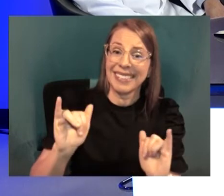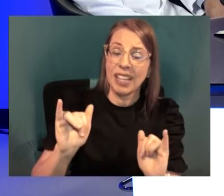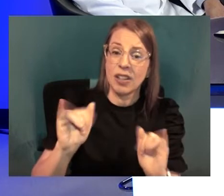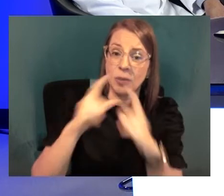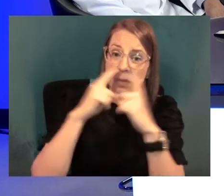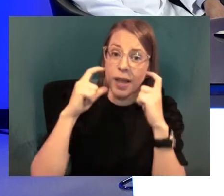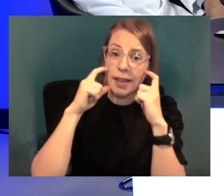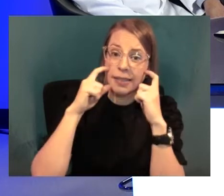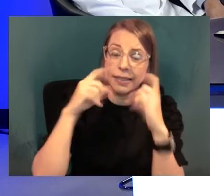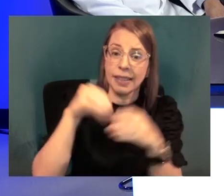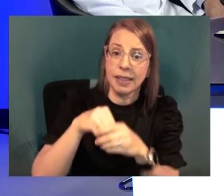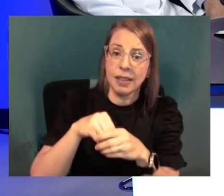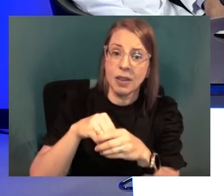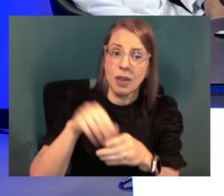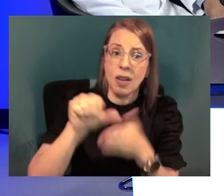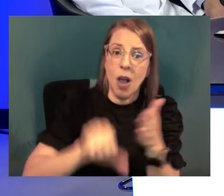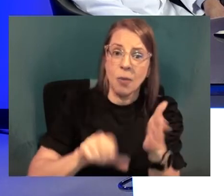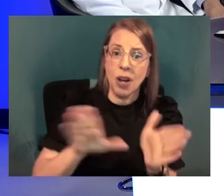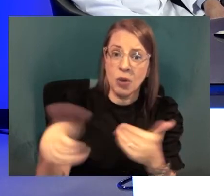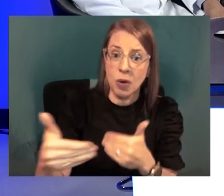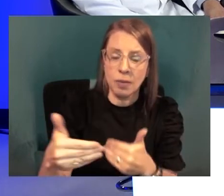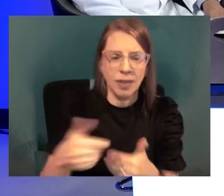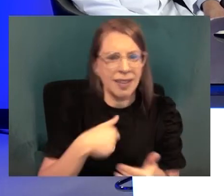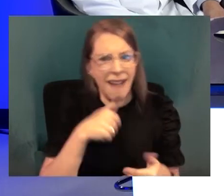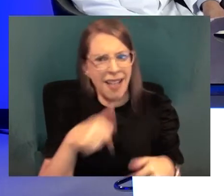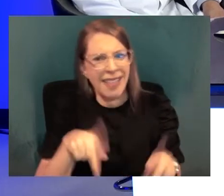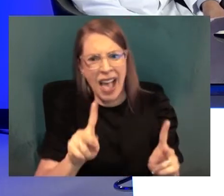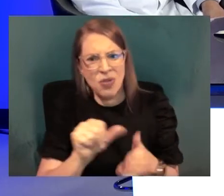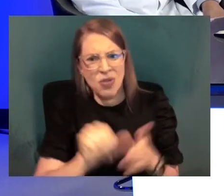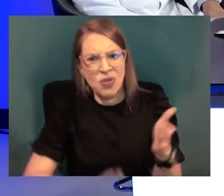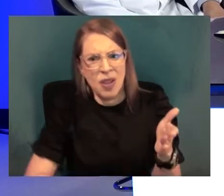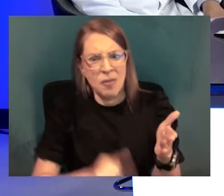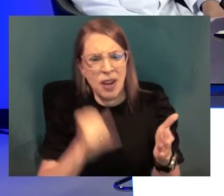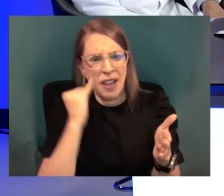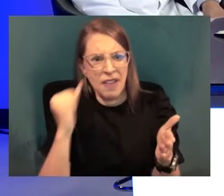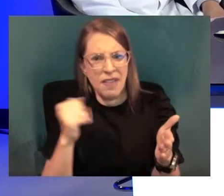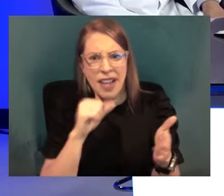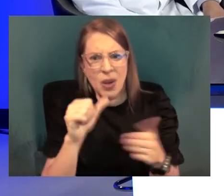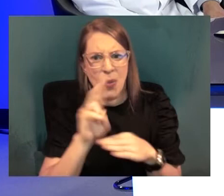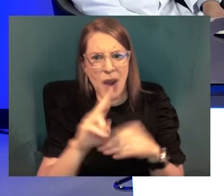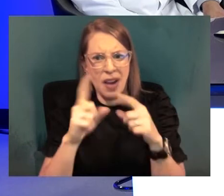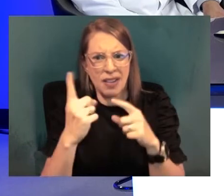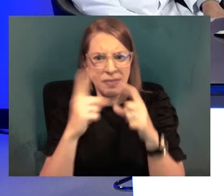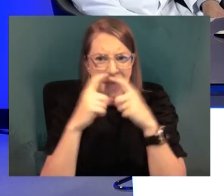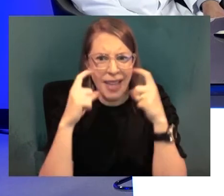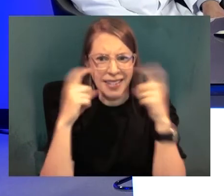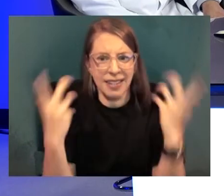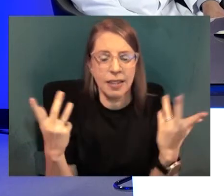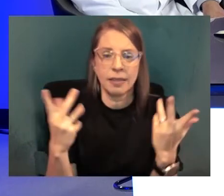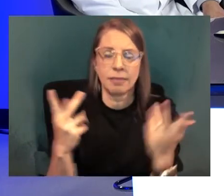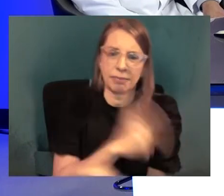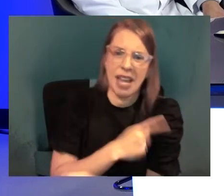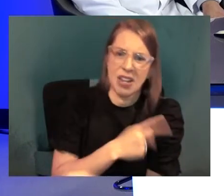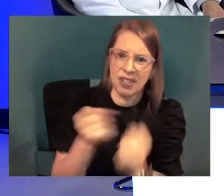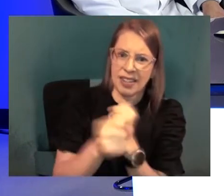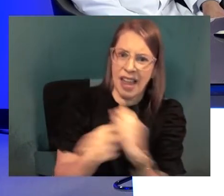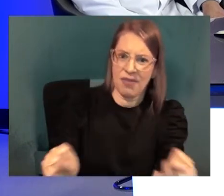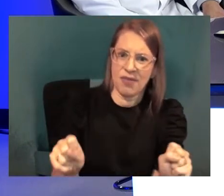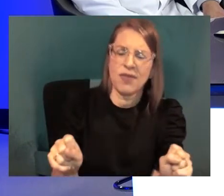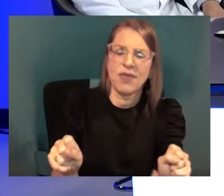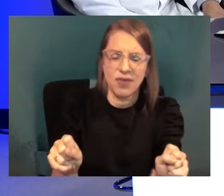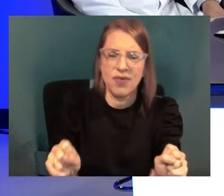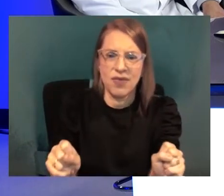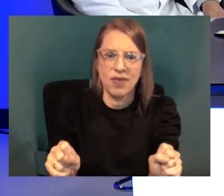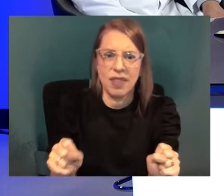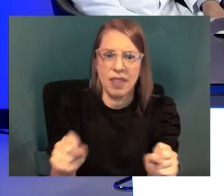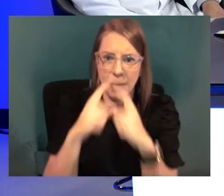I will not be allowed to operate without that. Yes, because it keeps who safe? Correct. Keeps the patient safe. Patient safe. Yeah, we've got to Yes. remember, masks are not a new